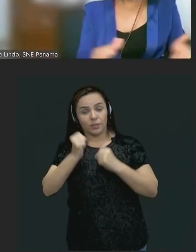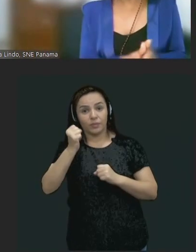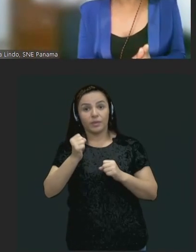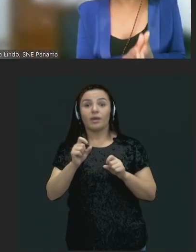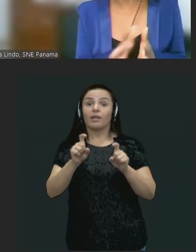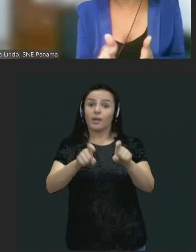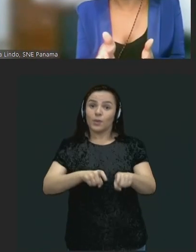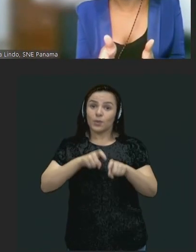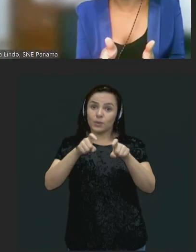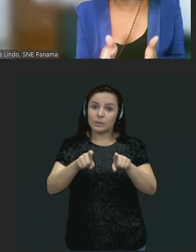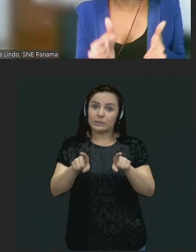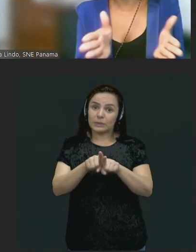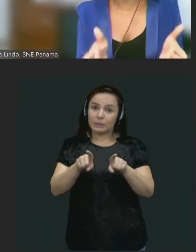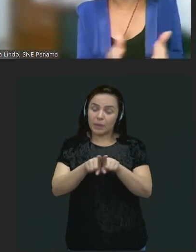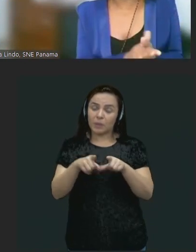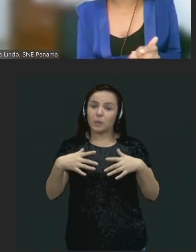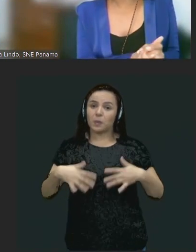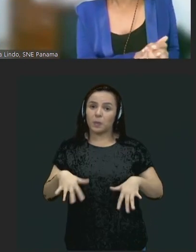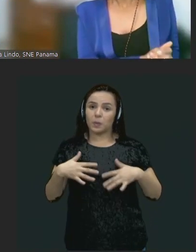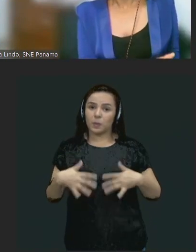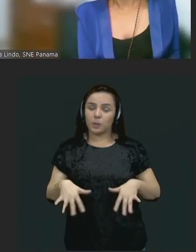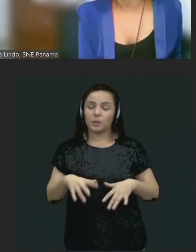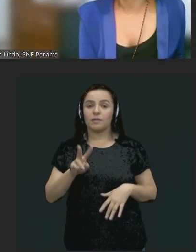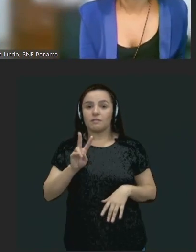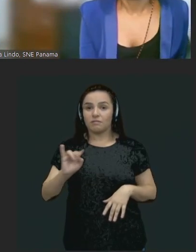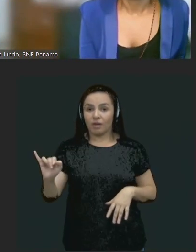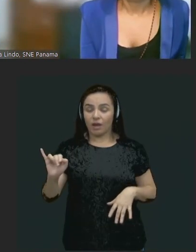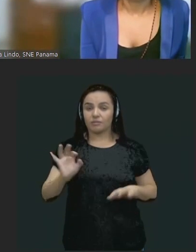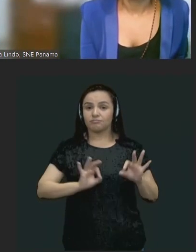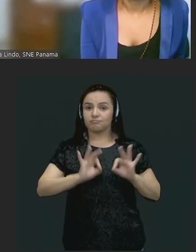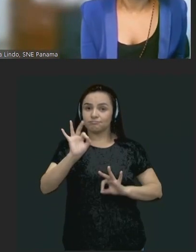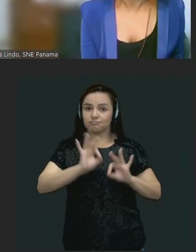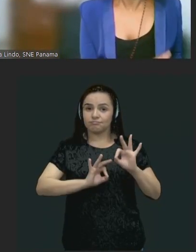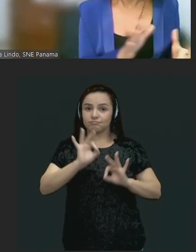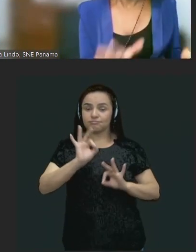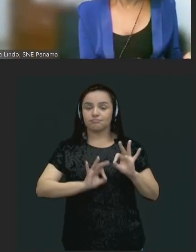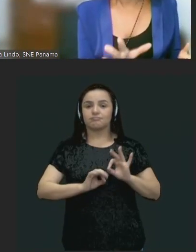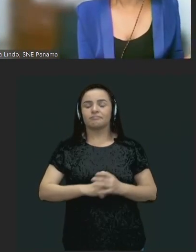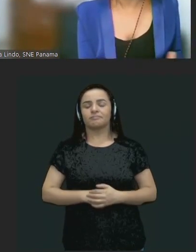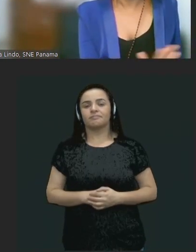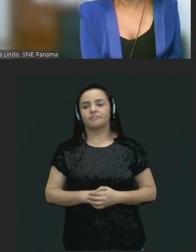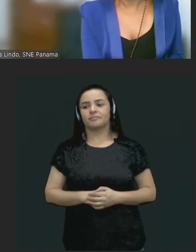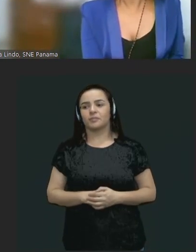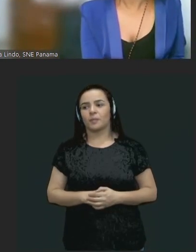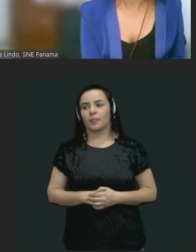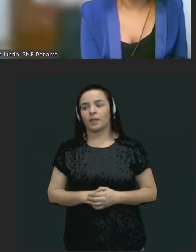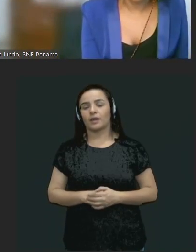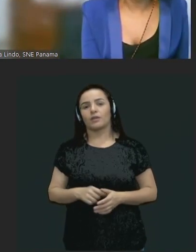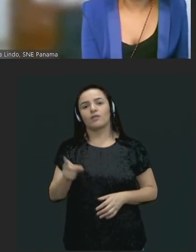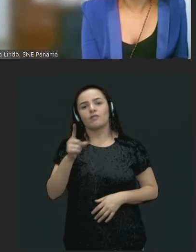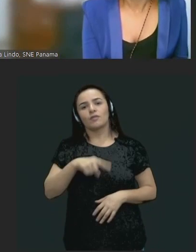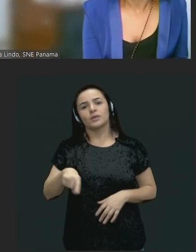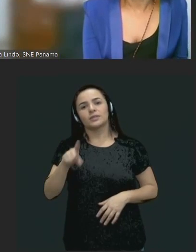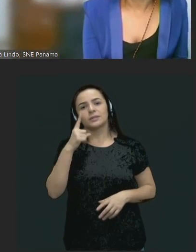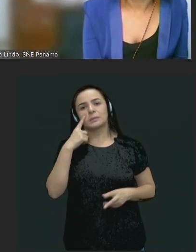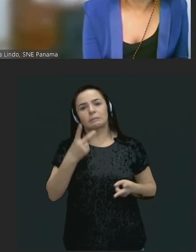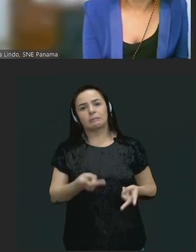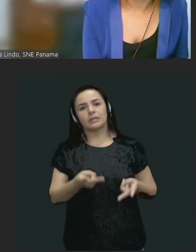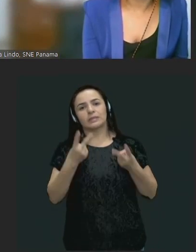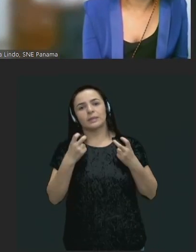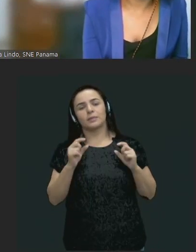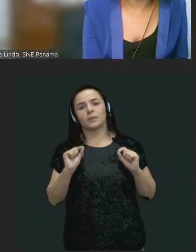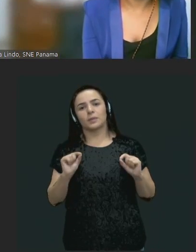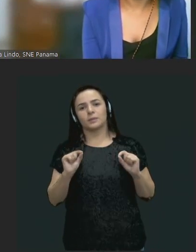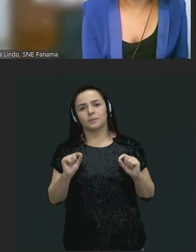the agricultural sector. Here, this presentation, you will have it also later on what we are